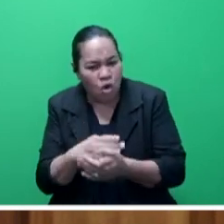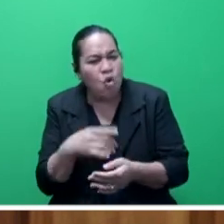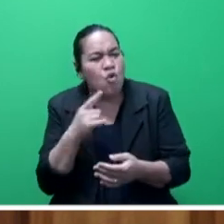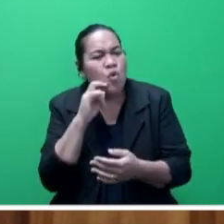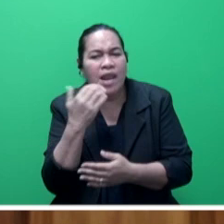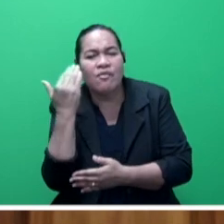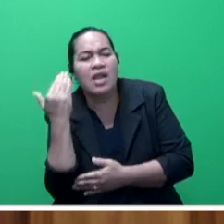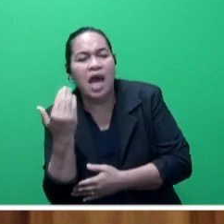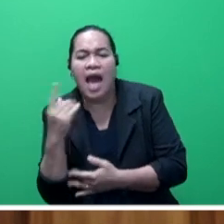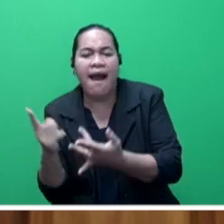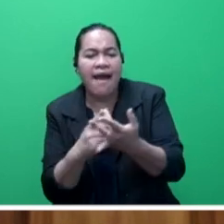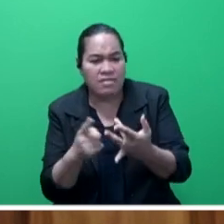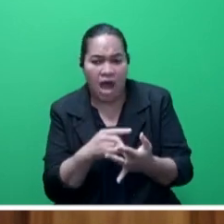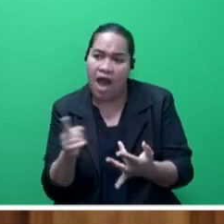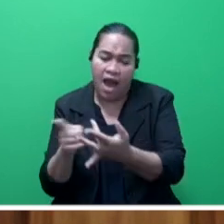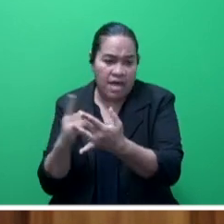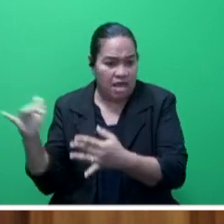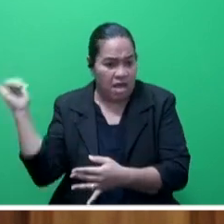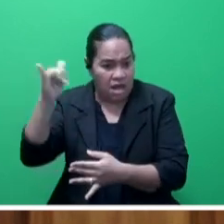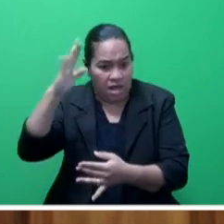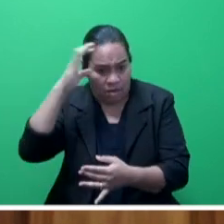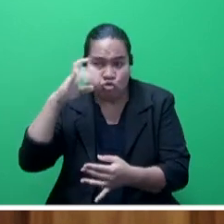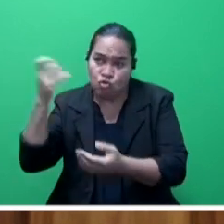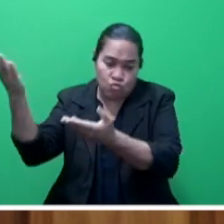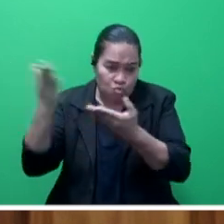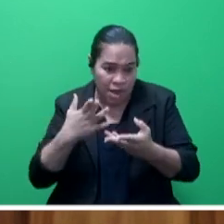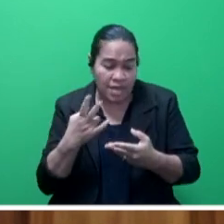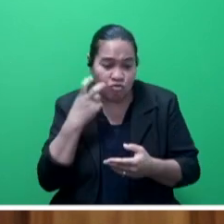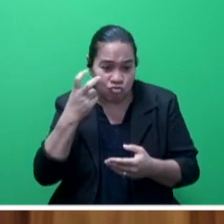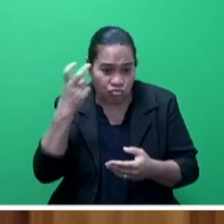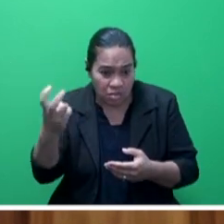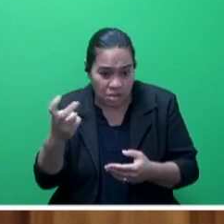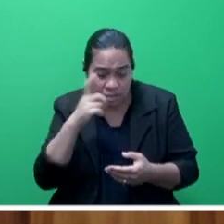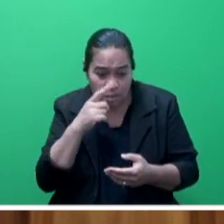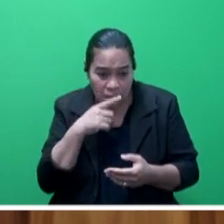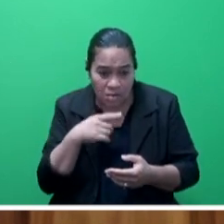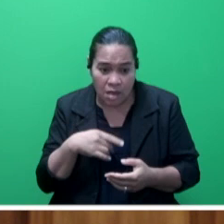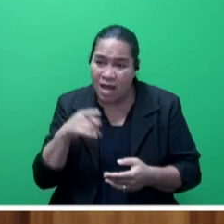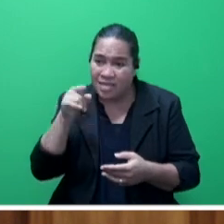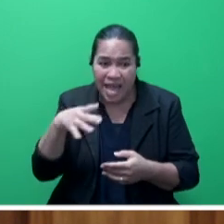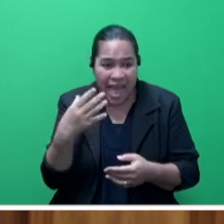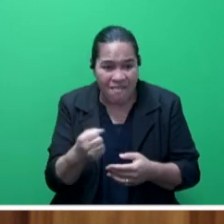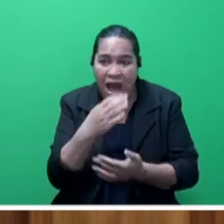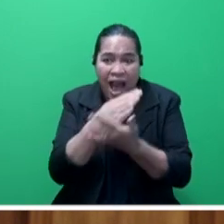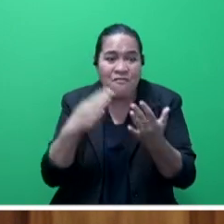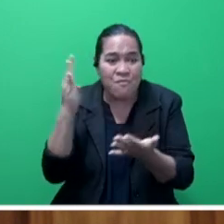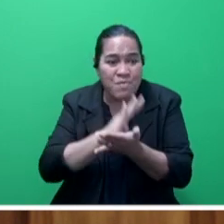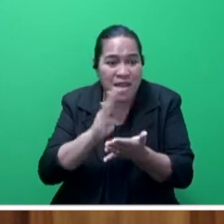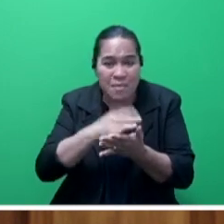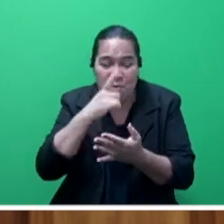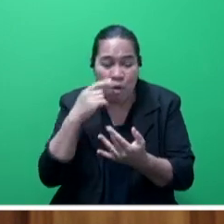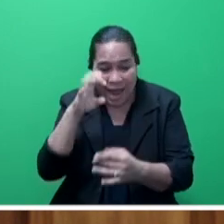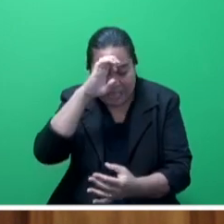rely on? Some other airline to bring all the tourists? Some other airline to bring the 500,000 that's been projected already? No,